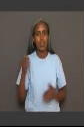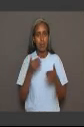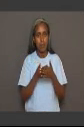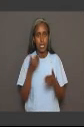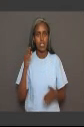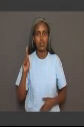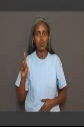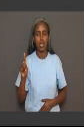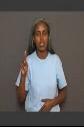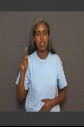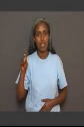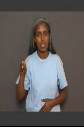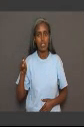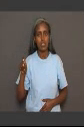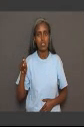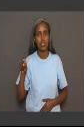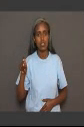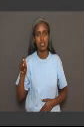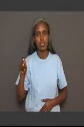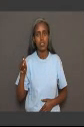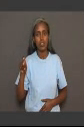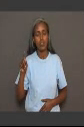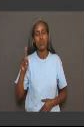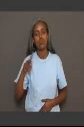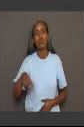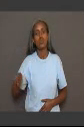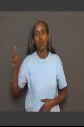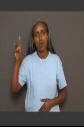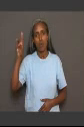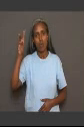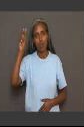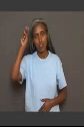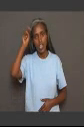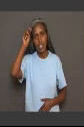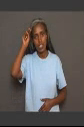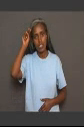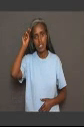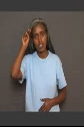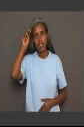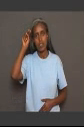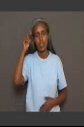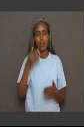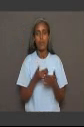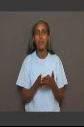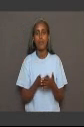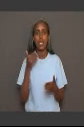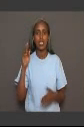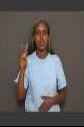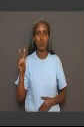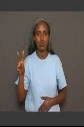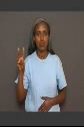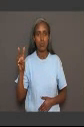minus 1x to the power of n minus